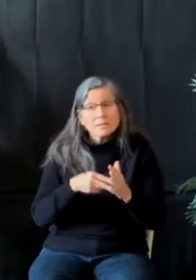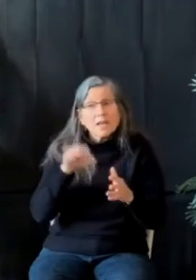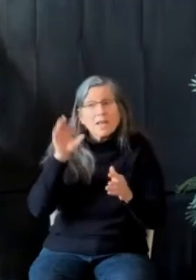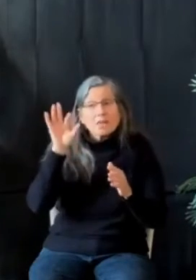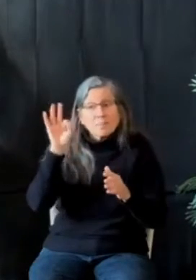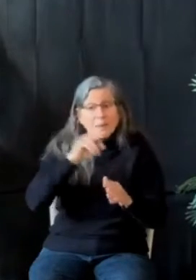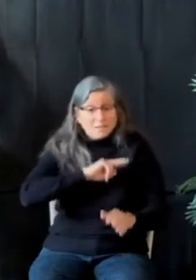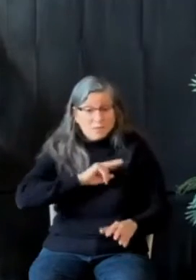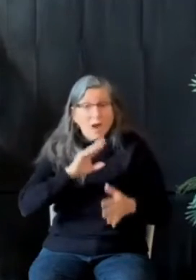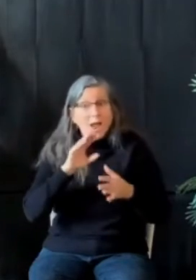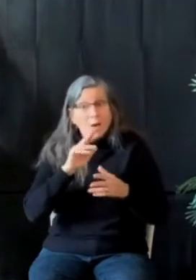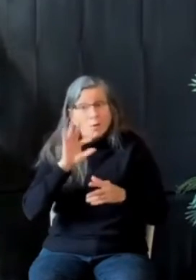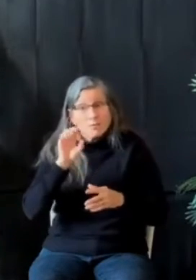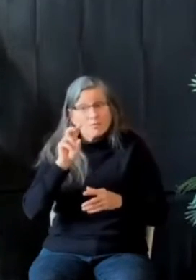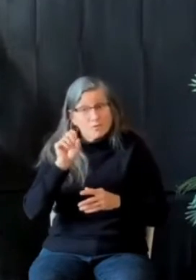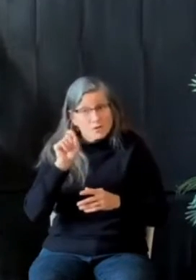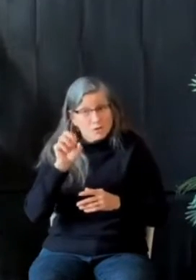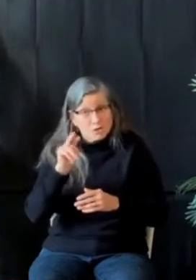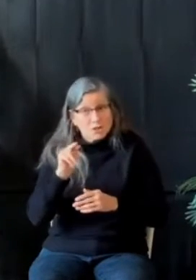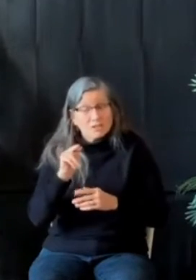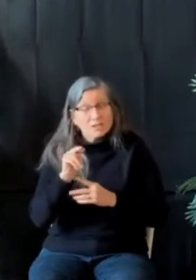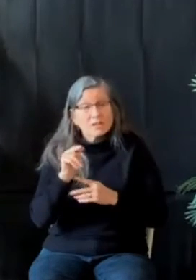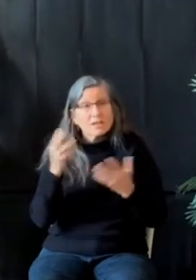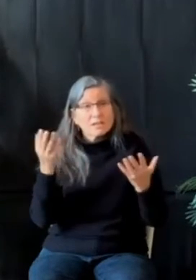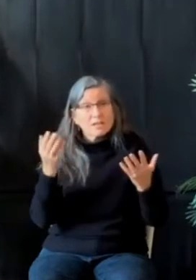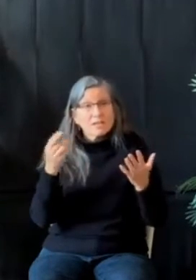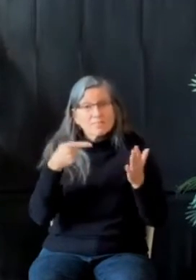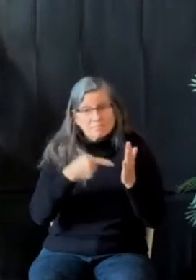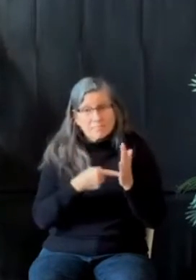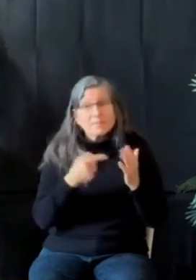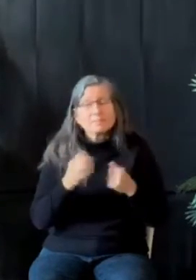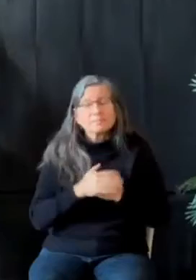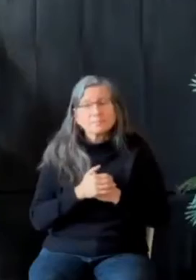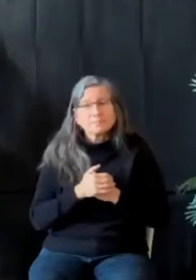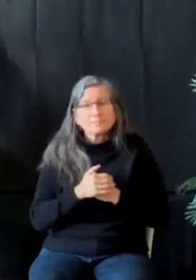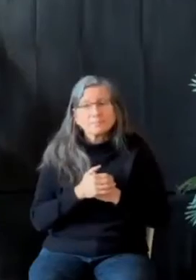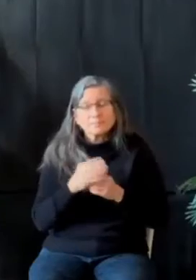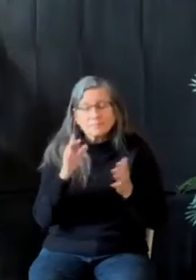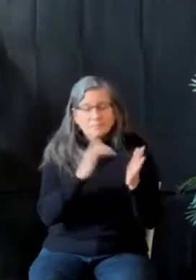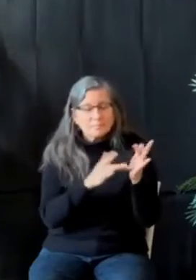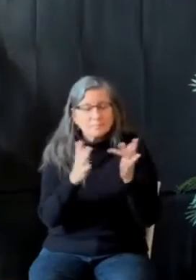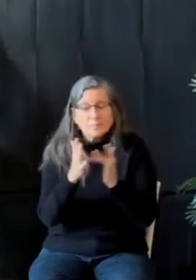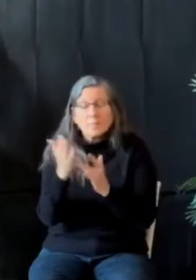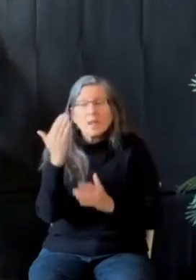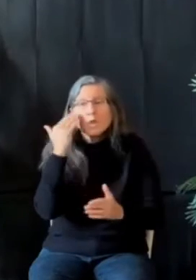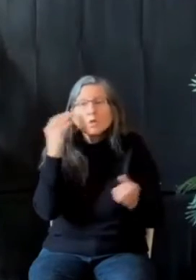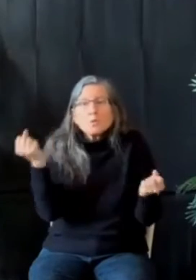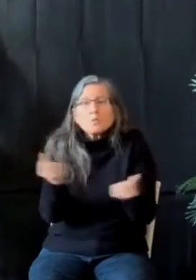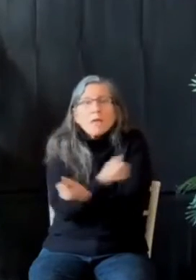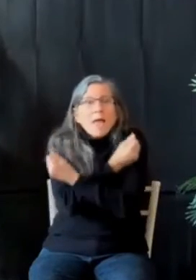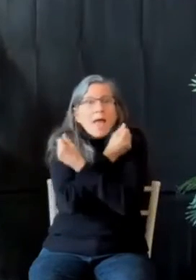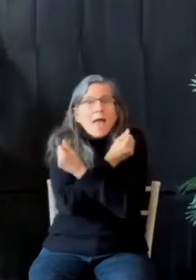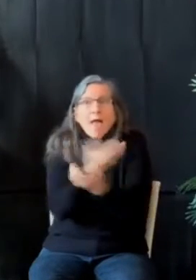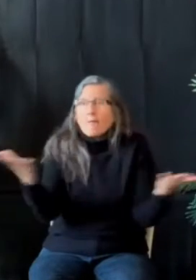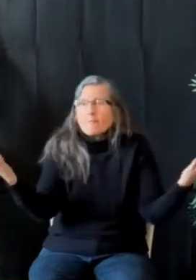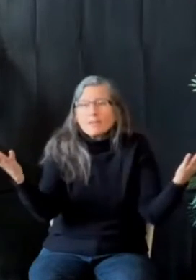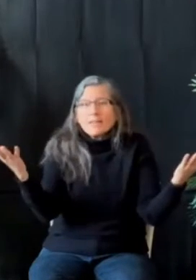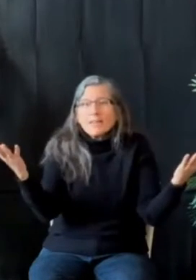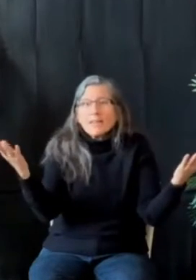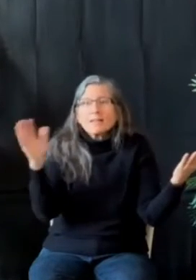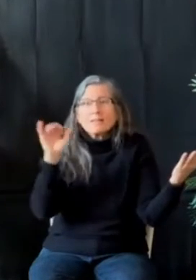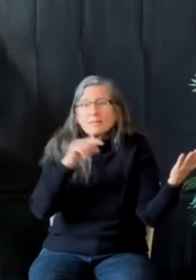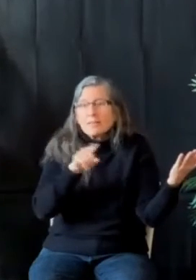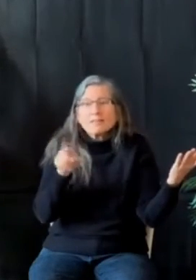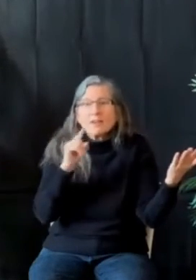Howard version. The Pastor Howard version is this. Jesus knows everything in the world there is to